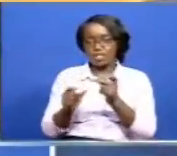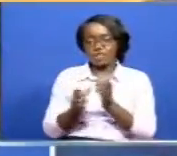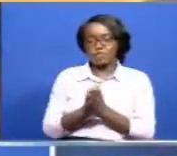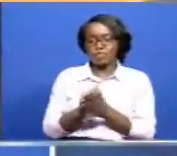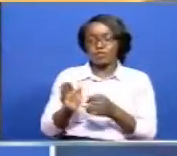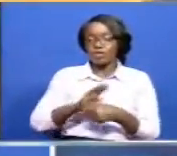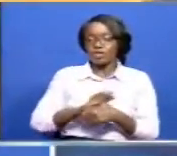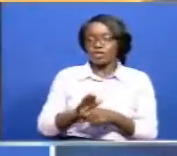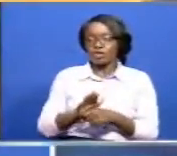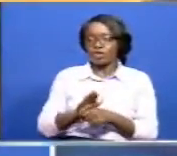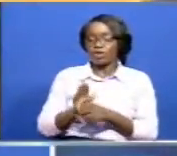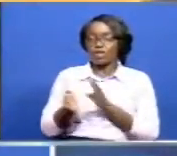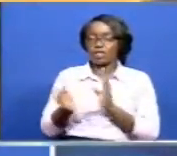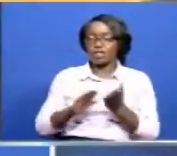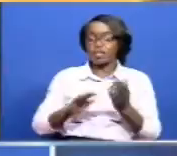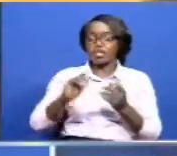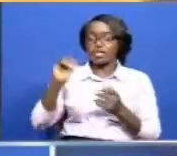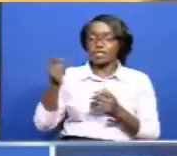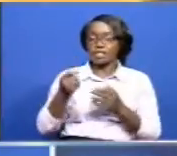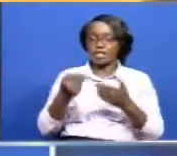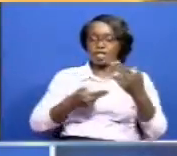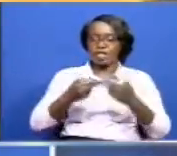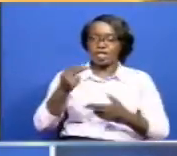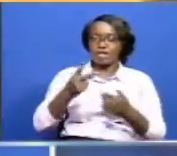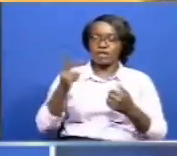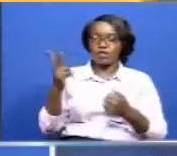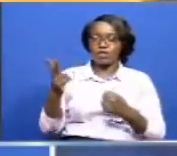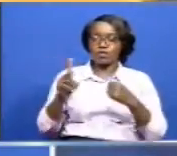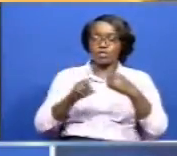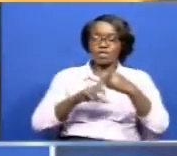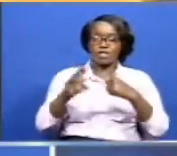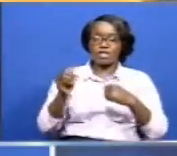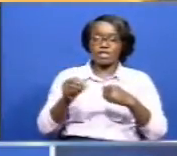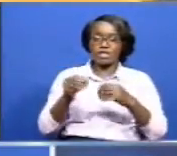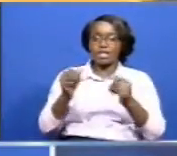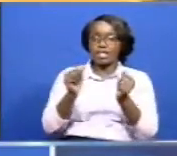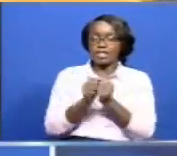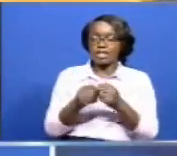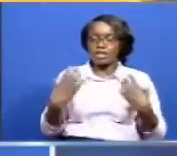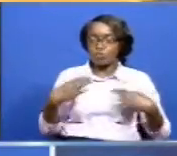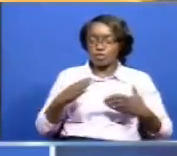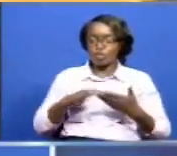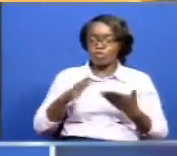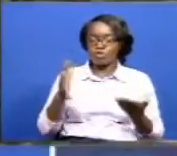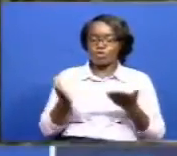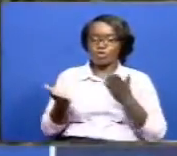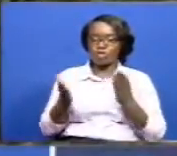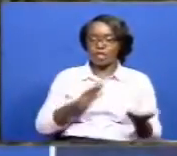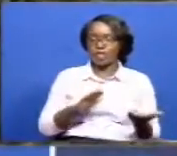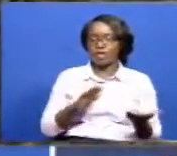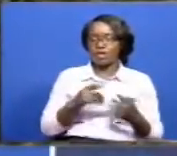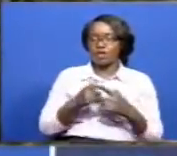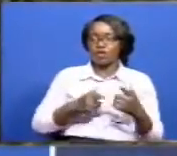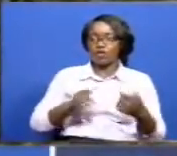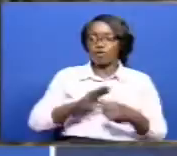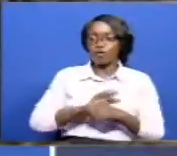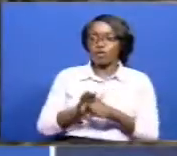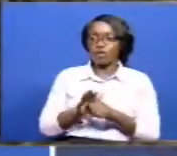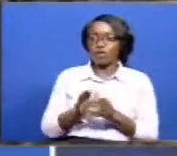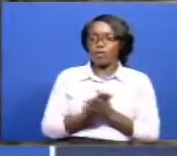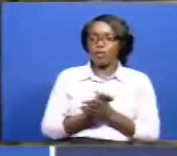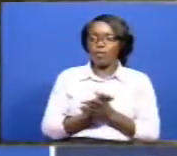deaths in the country rose to 260 after 10 more patients succumbed to the virus. These factors, of course,